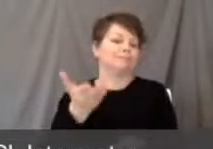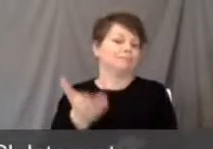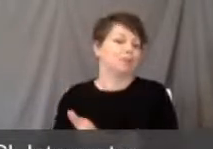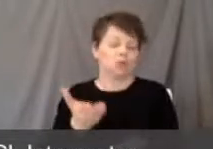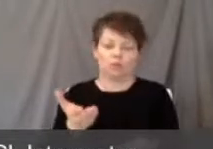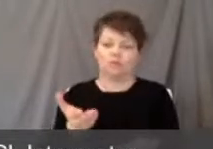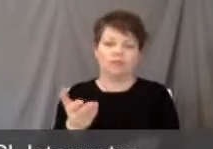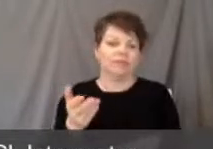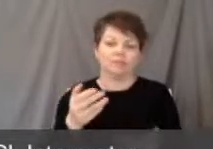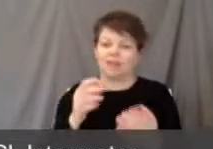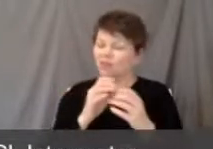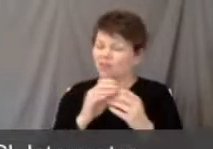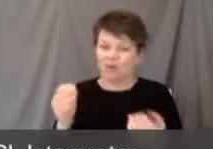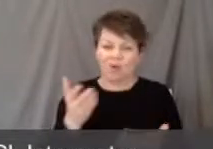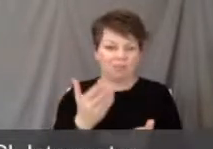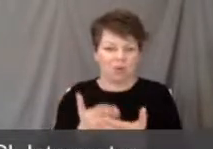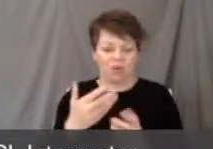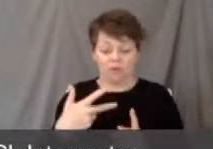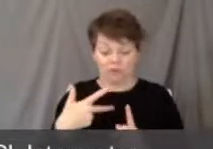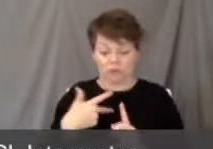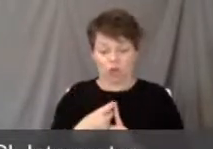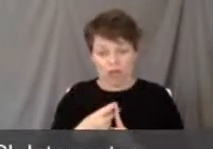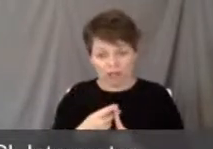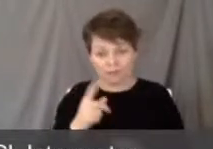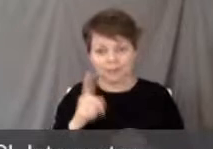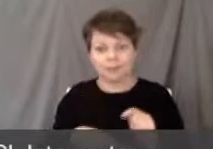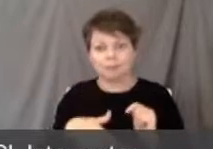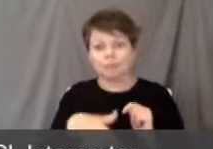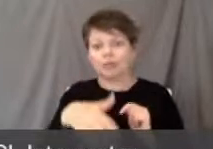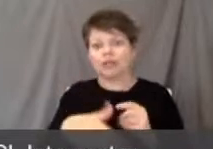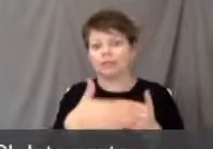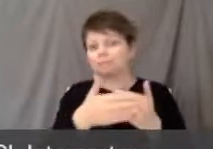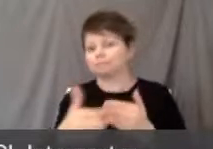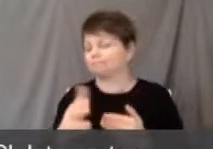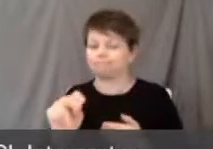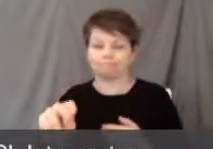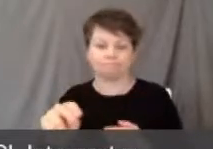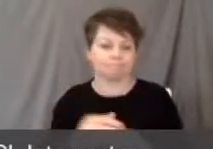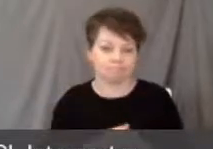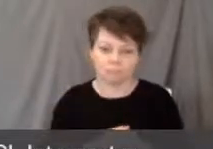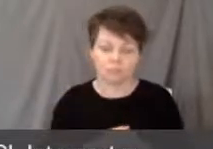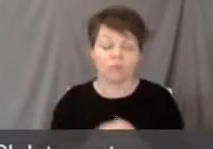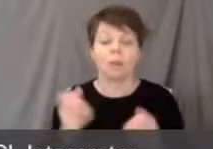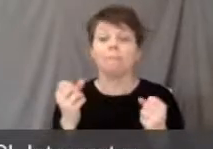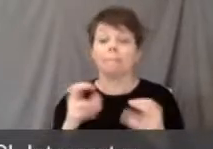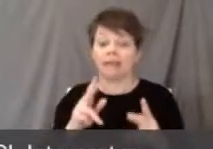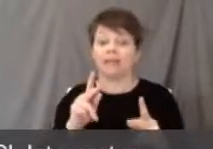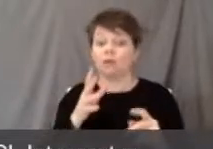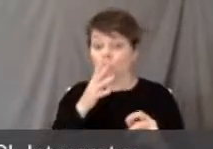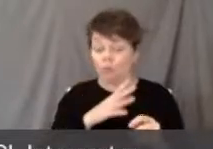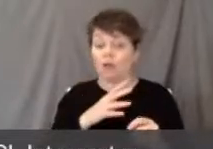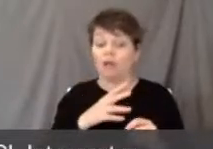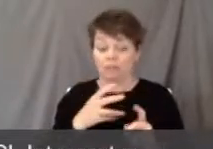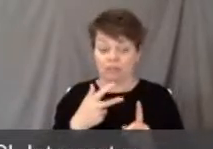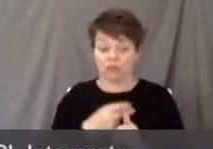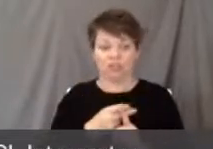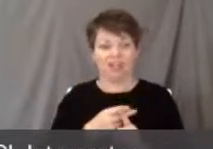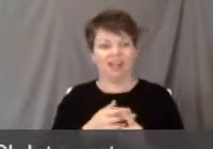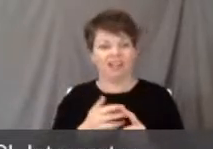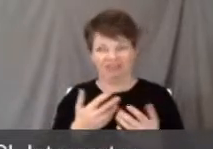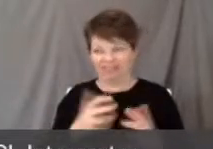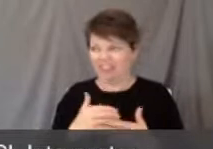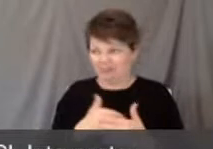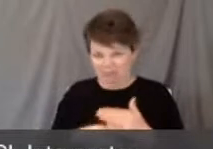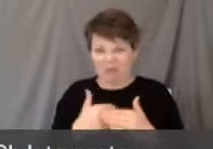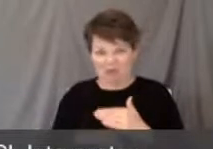no evidence that it causes infertility. And in fact, many of the women who have been vaccinated have had healthy children over